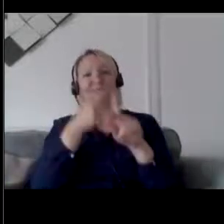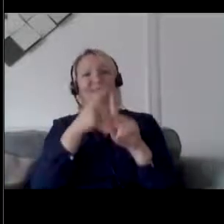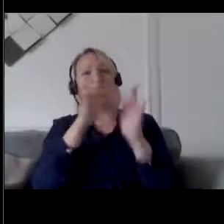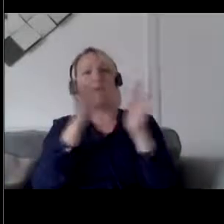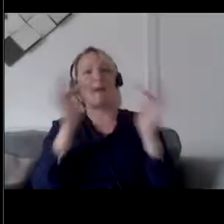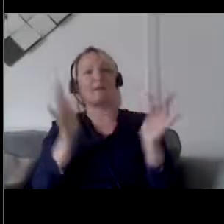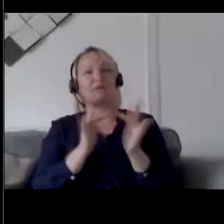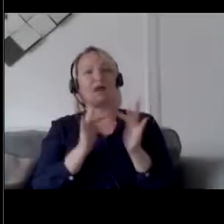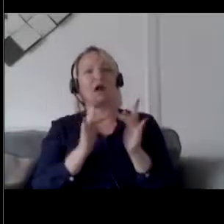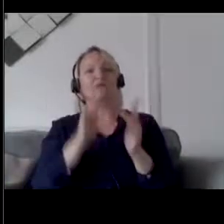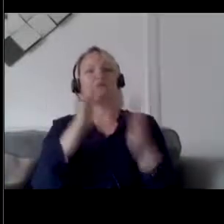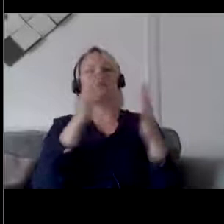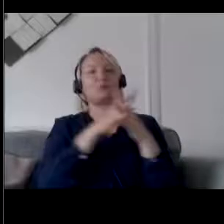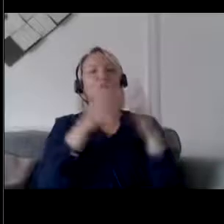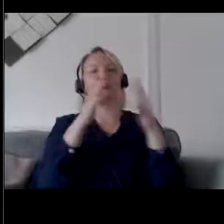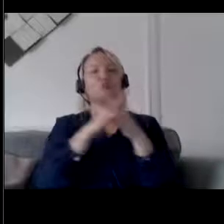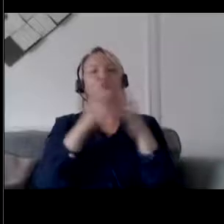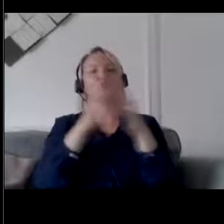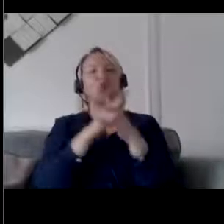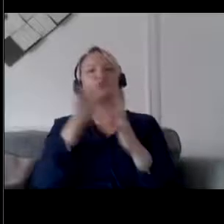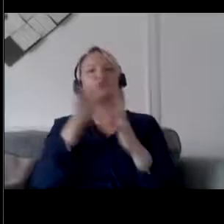is